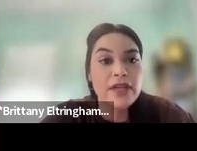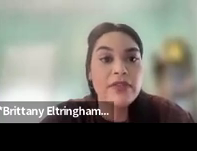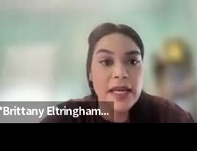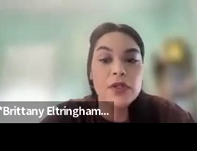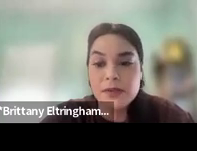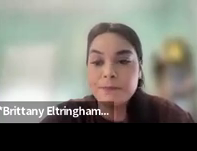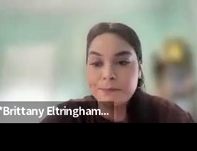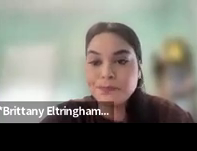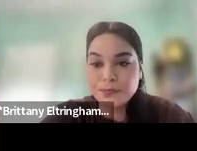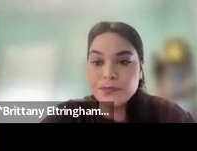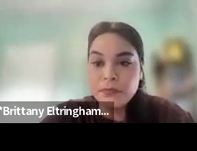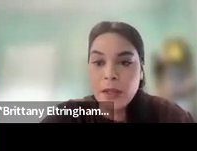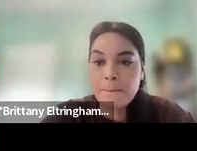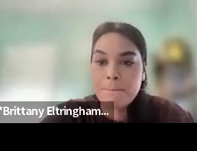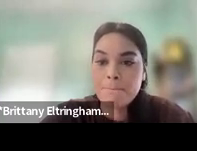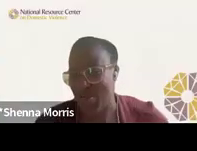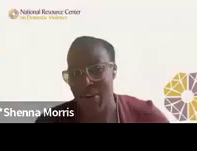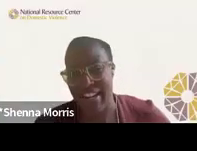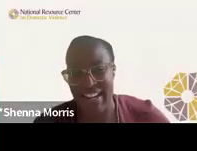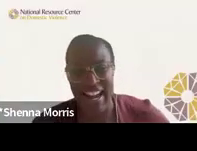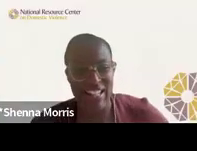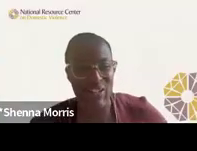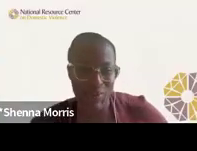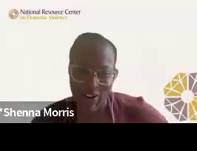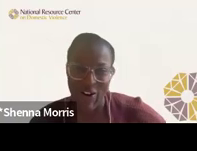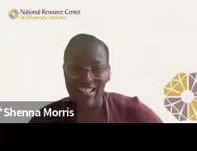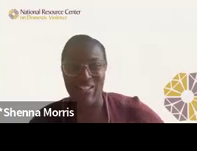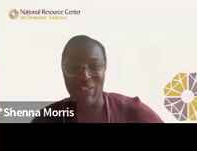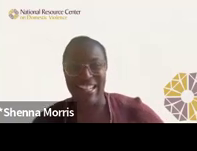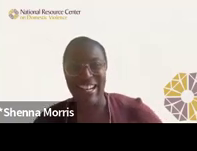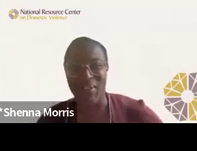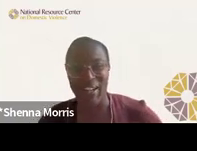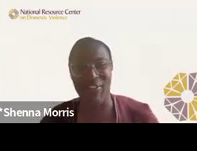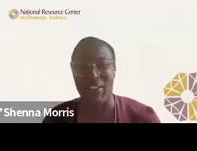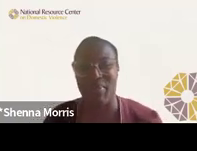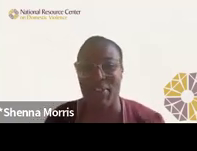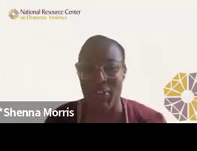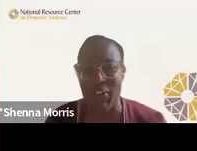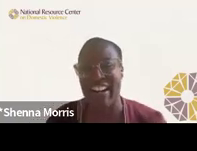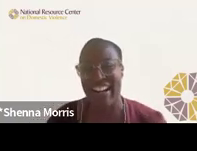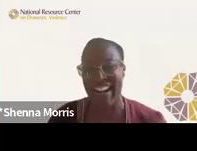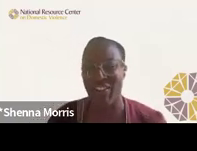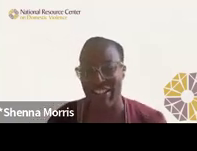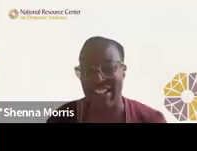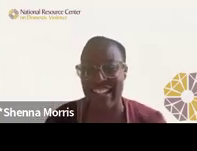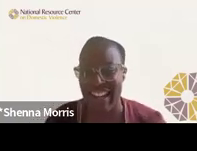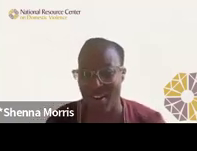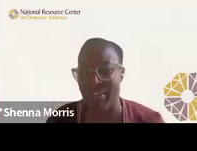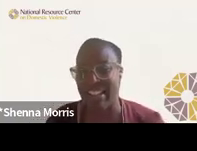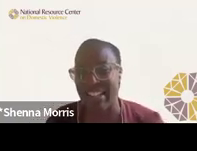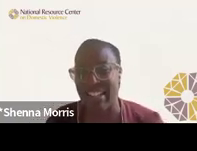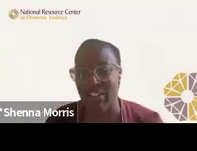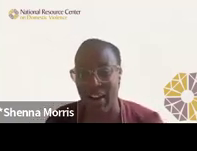an inventory of the cameras. Thank you, Brittany. I do recall this question coming up for us before. Now, when you